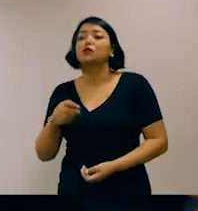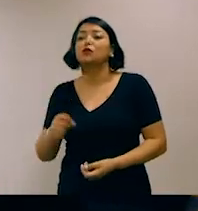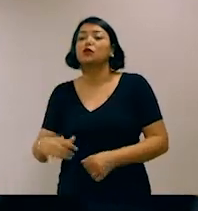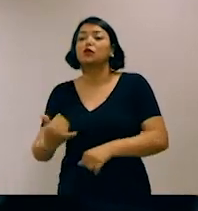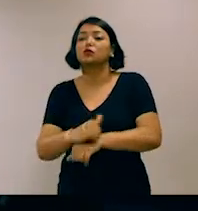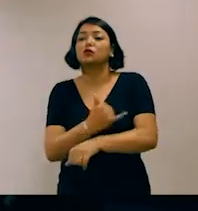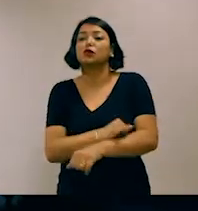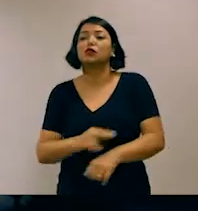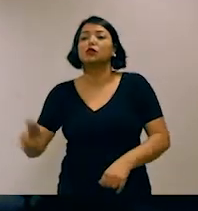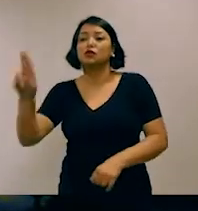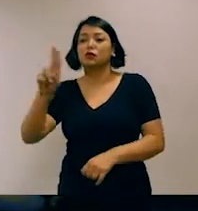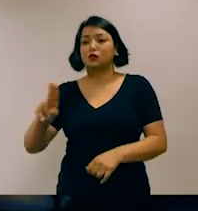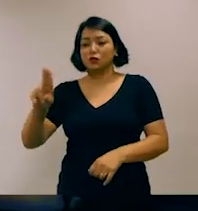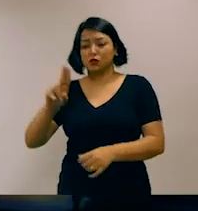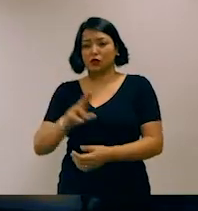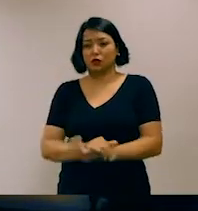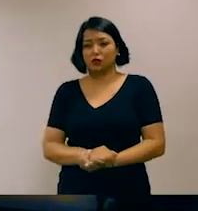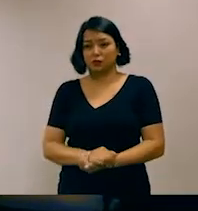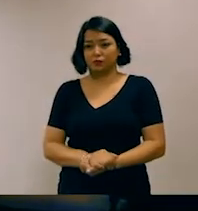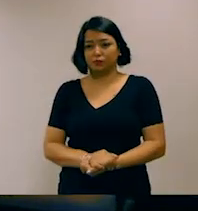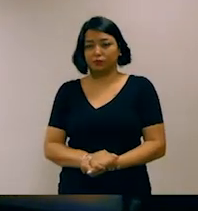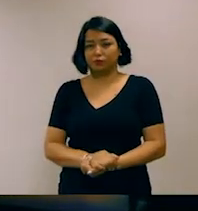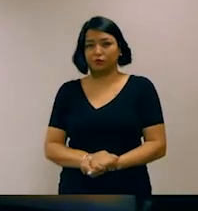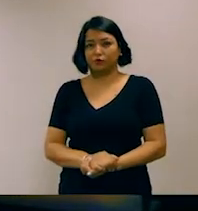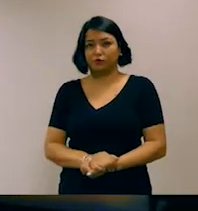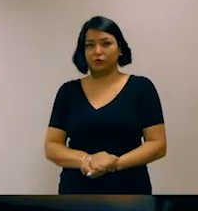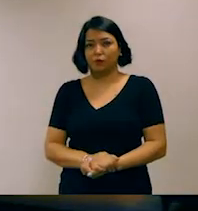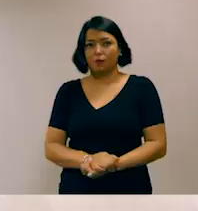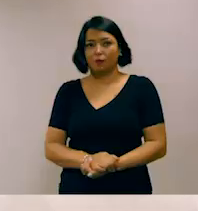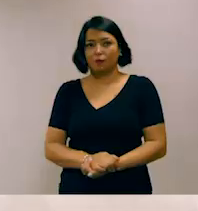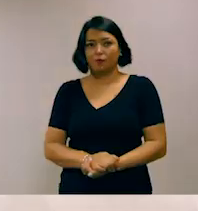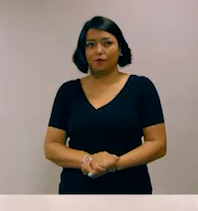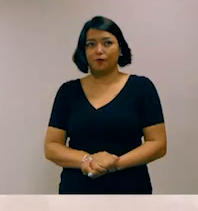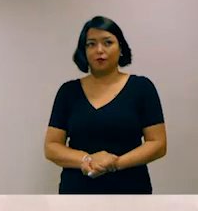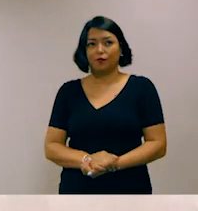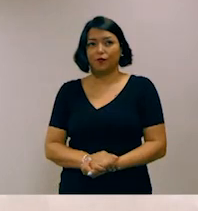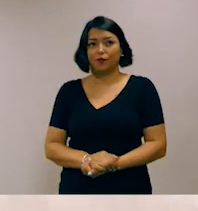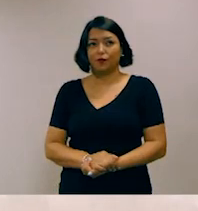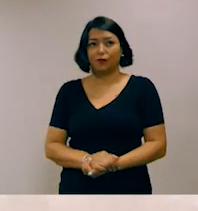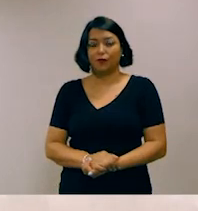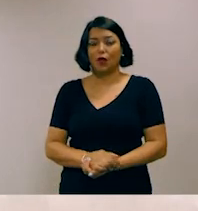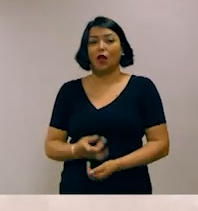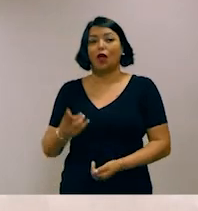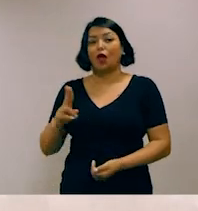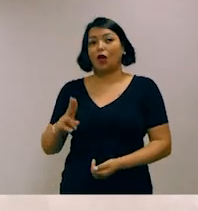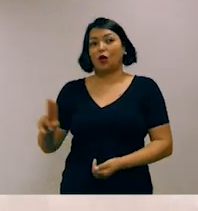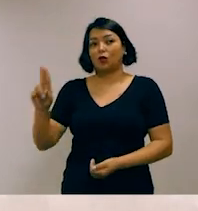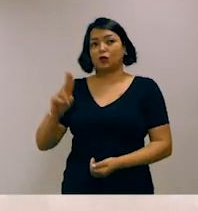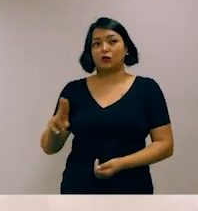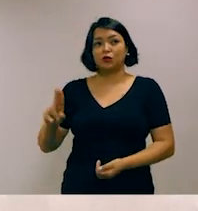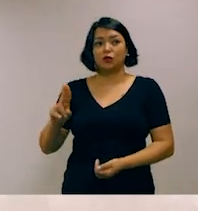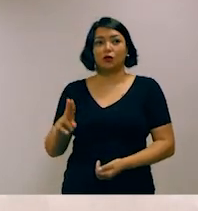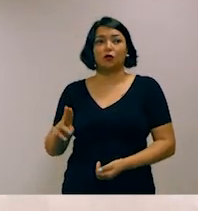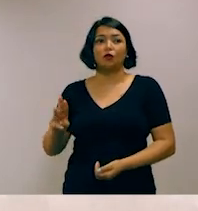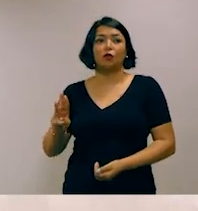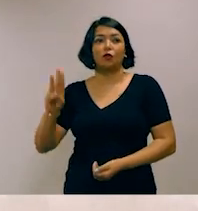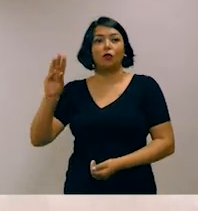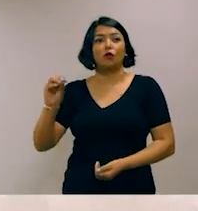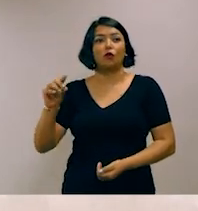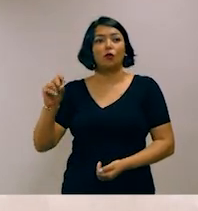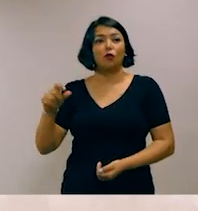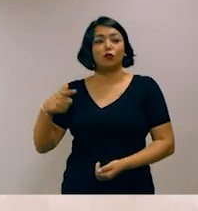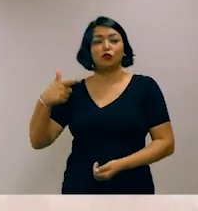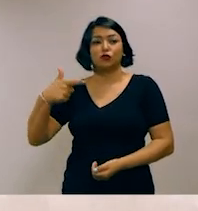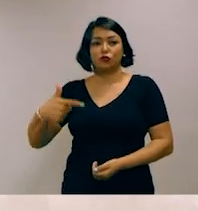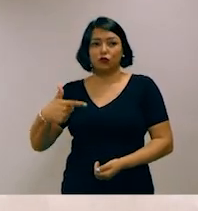And so what were the embedding models applied in my project? So I use Word2Vec, which is a